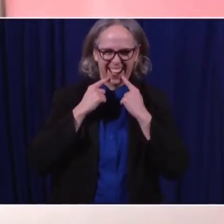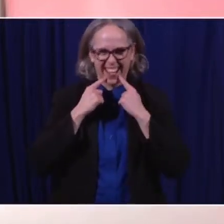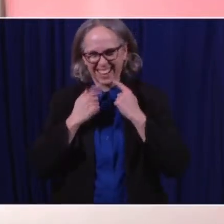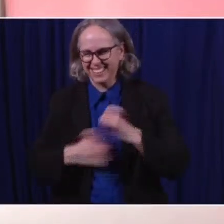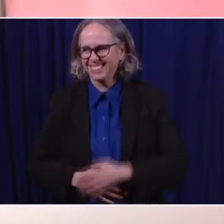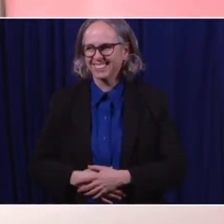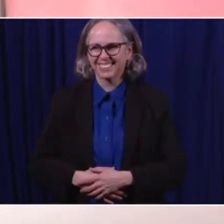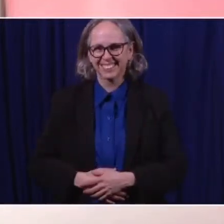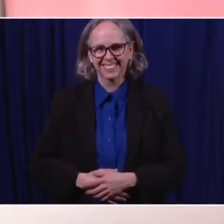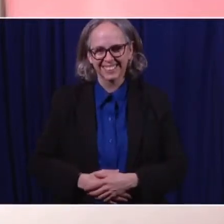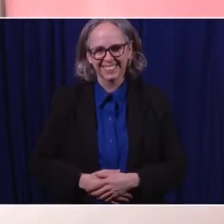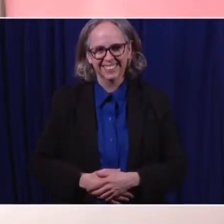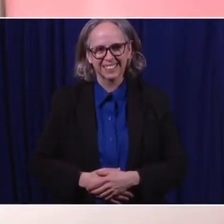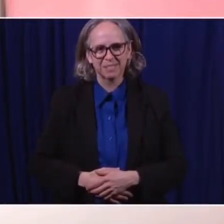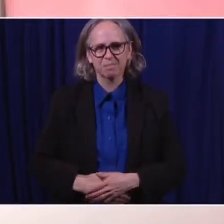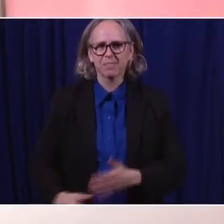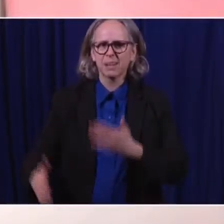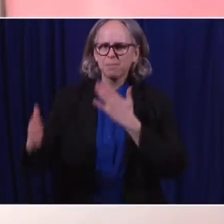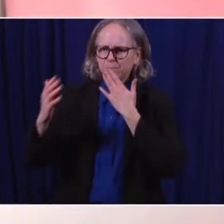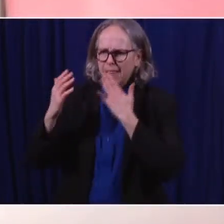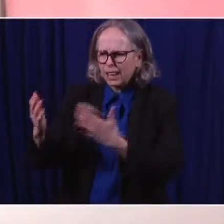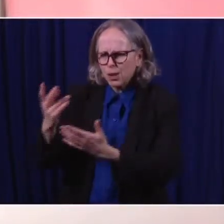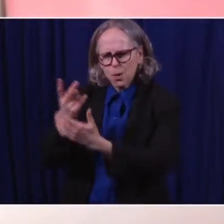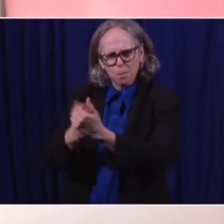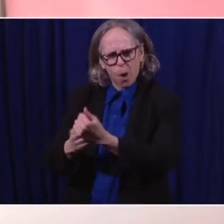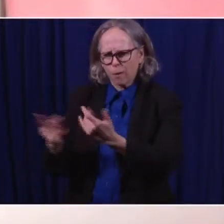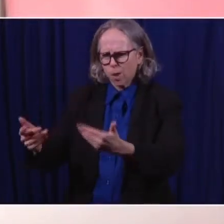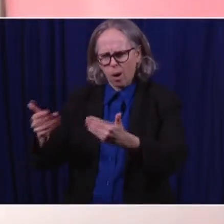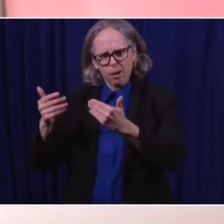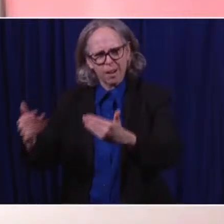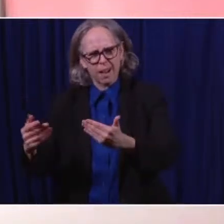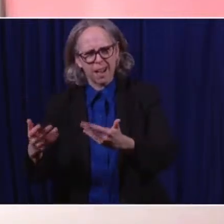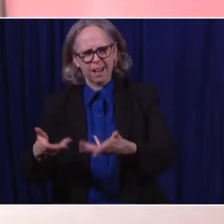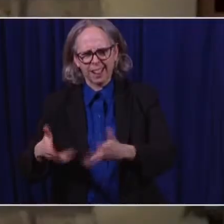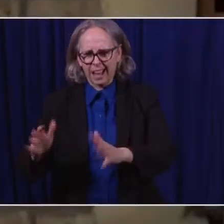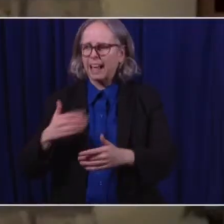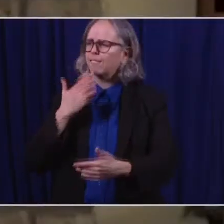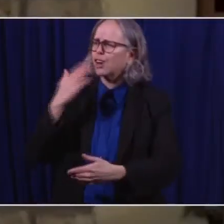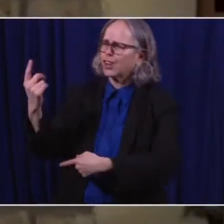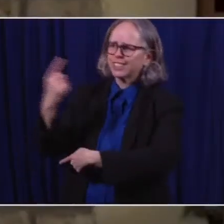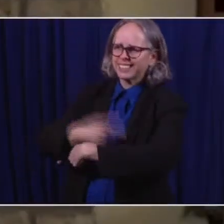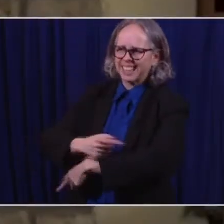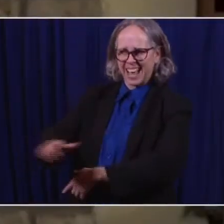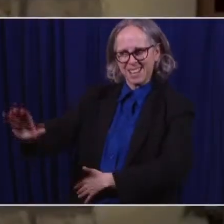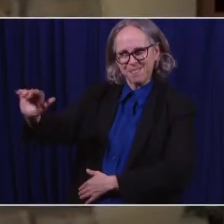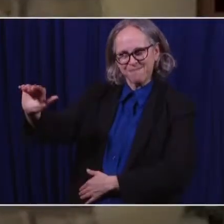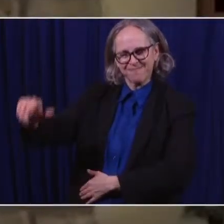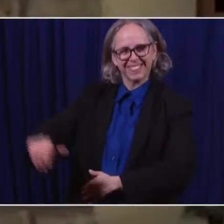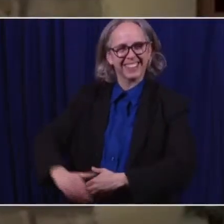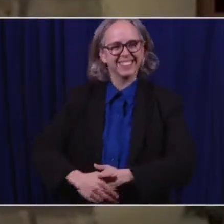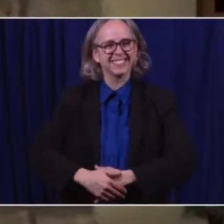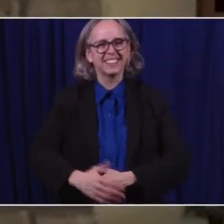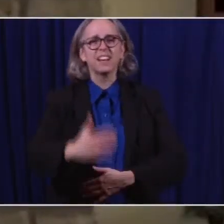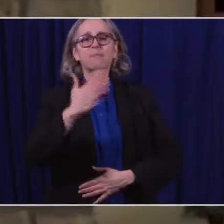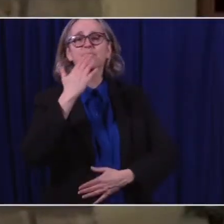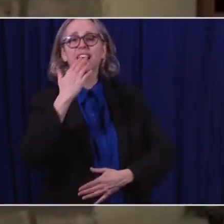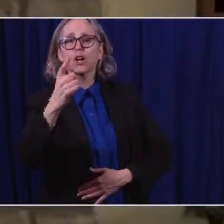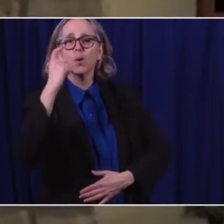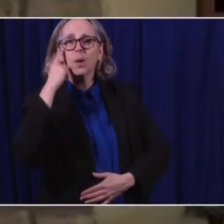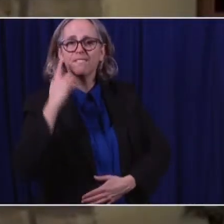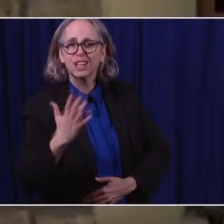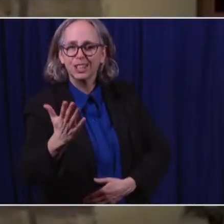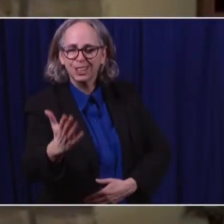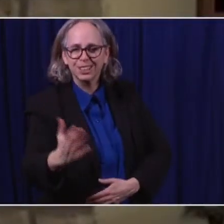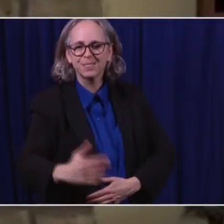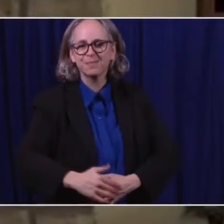Well, we want to thank both of you very, very much, and have a great day. We appreciate it. Thank you, Governor. Thank you. Thank you.